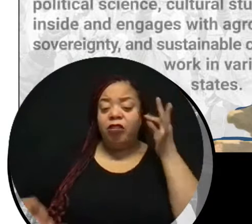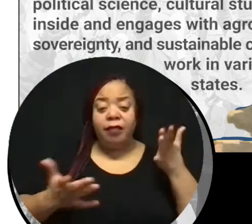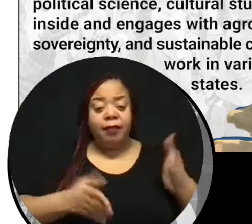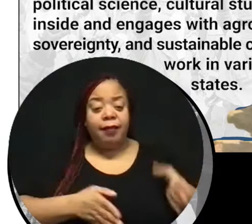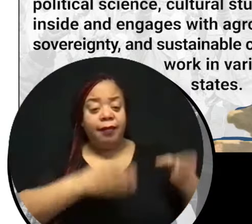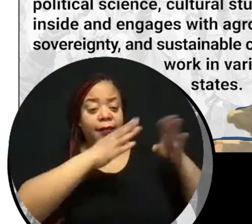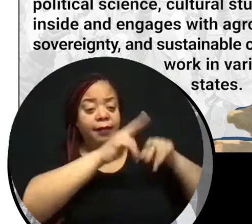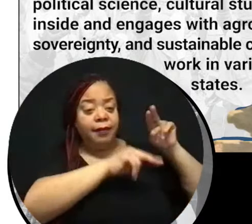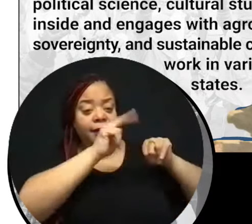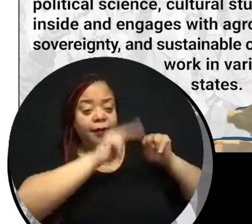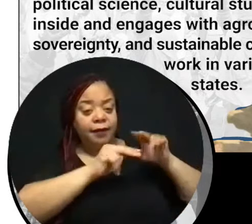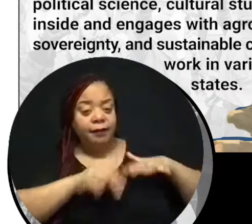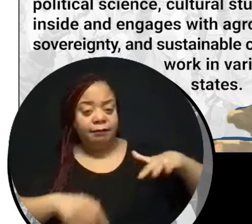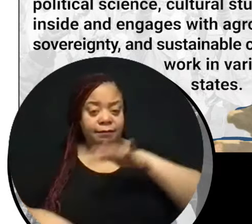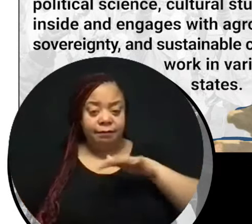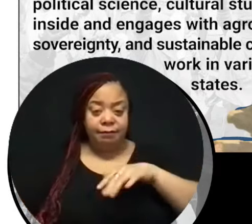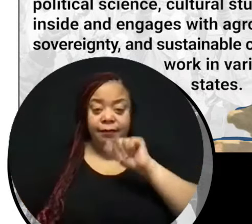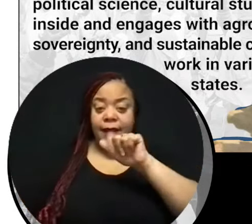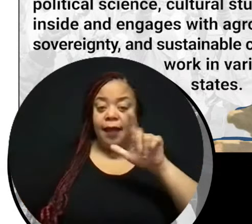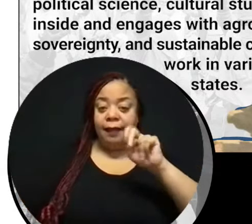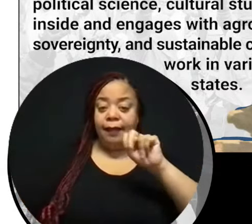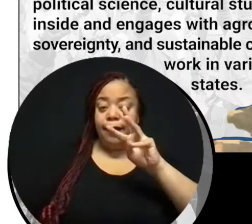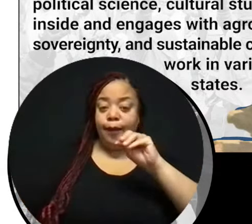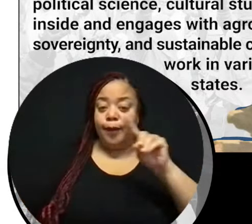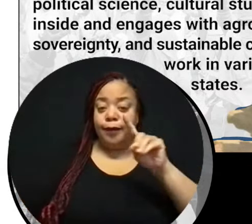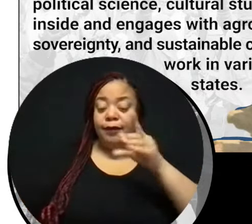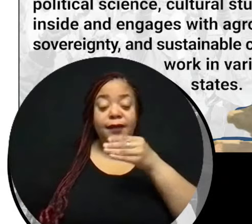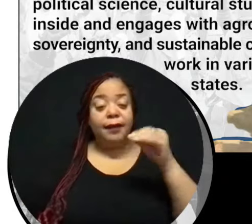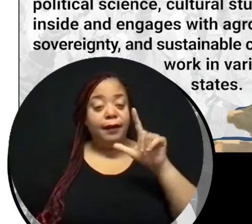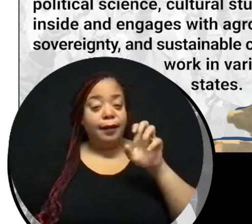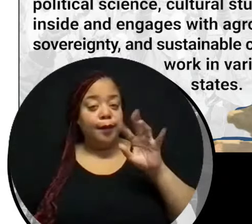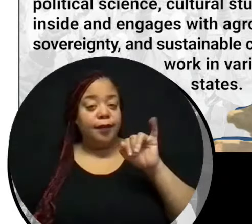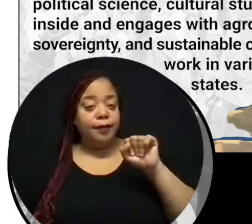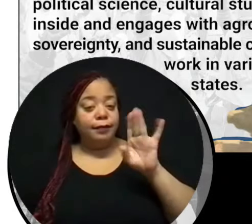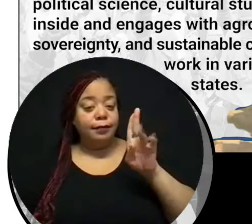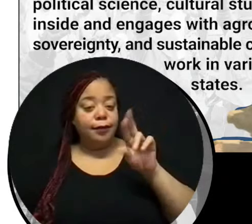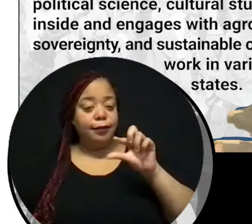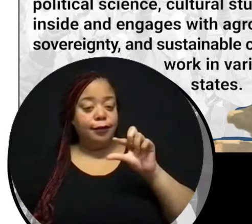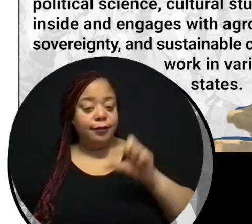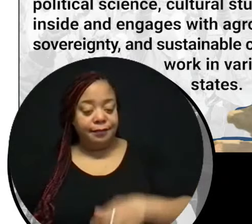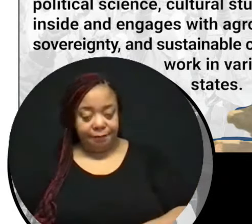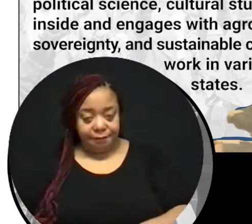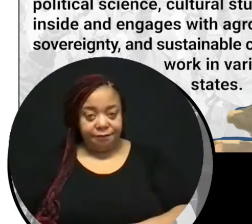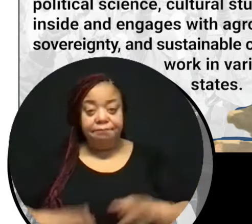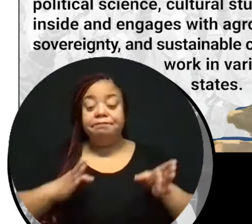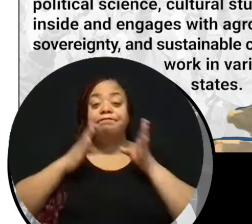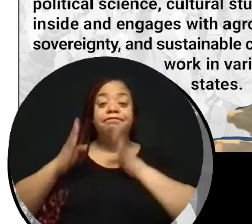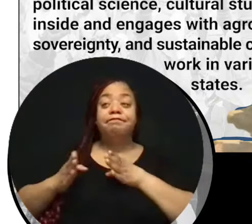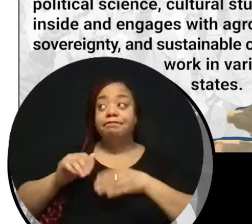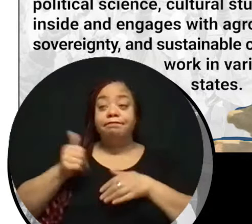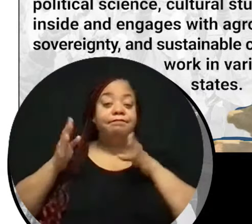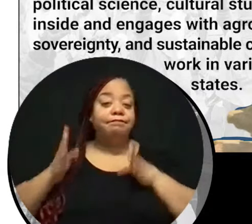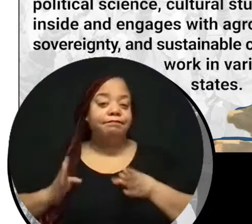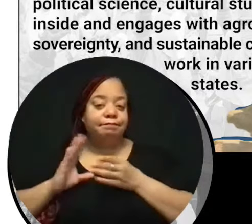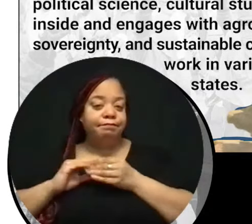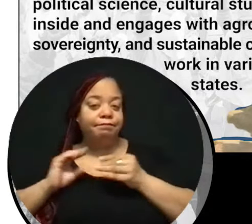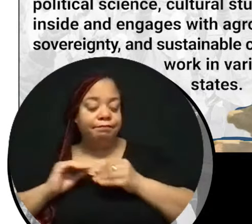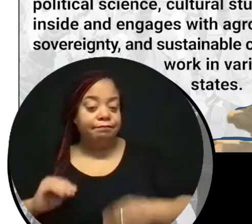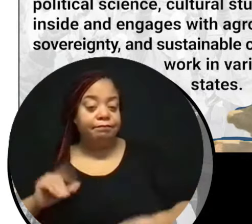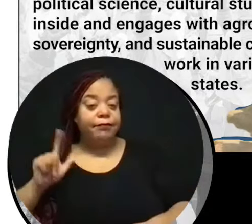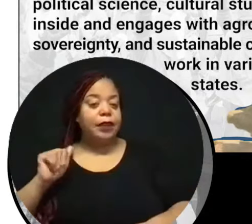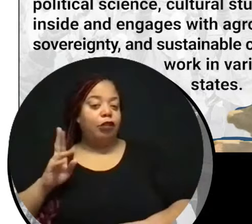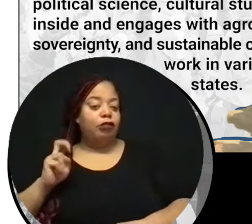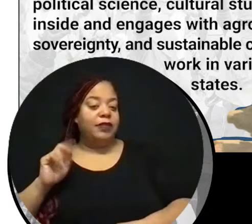Actually, looking at what's being grown, there was a lot of specialty crops that grow right here in the prison, and a